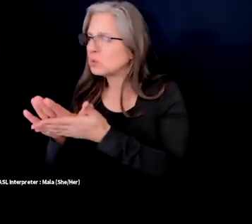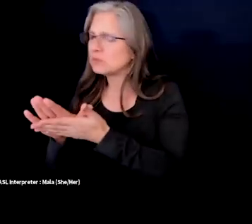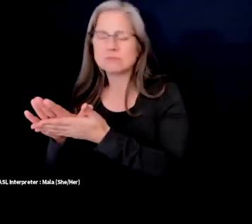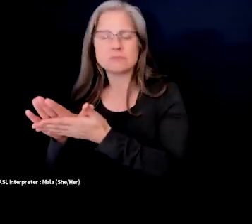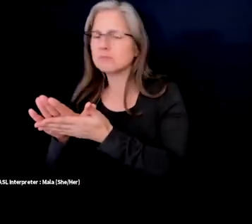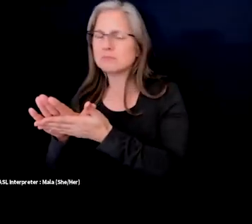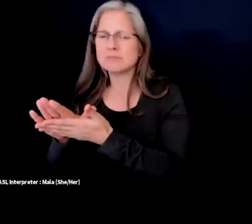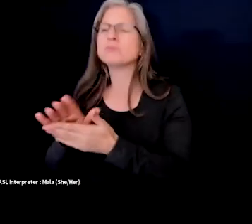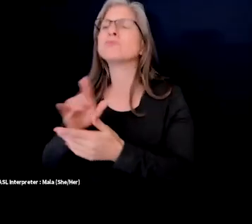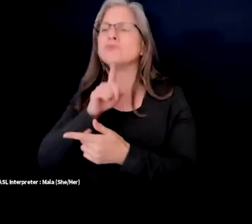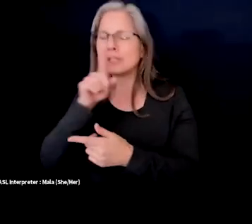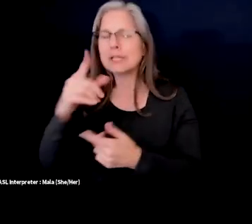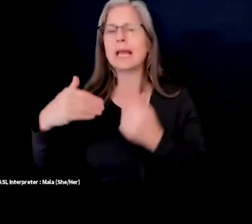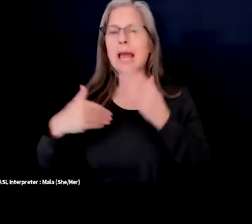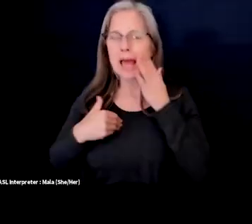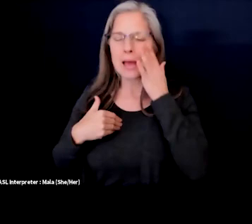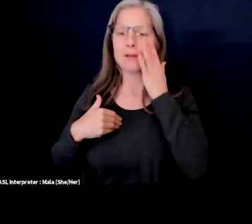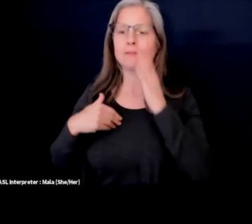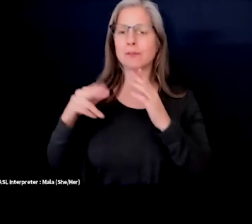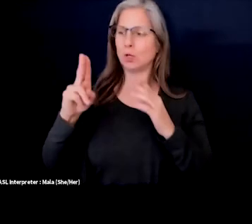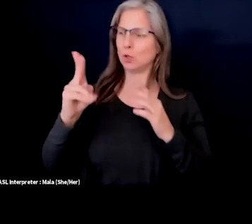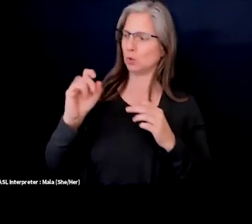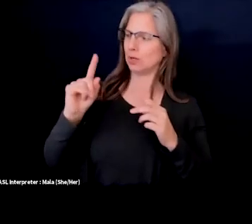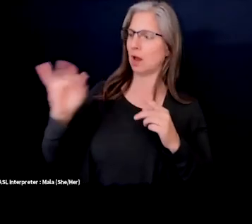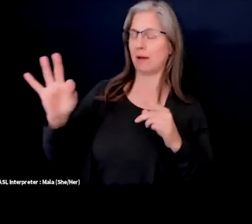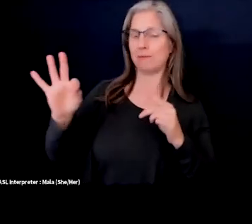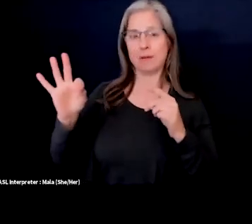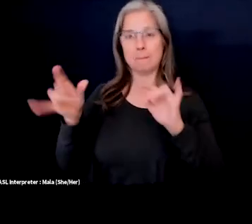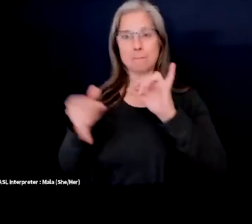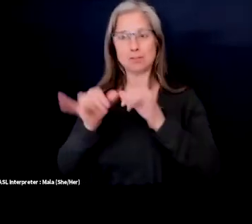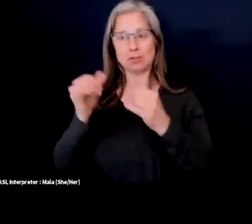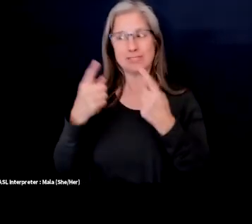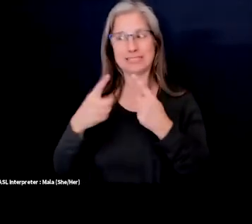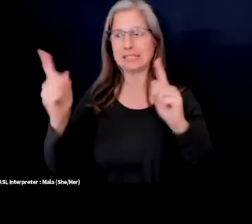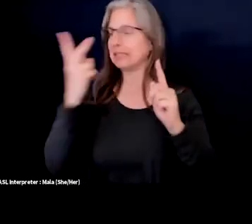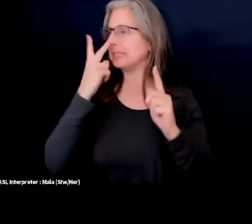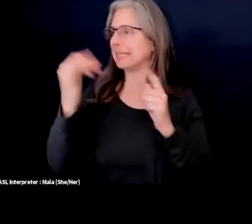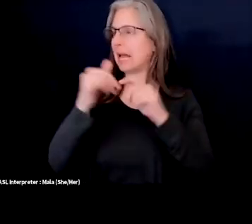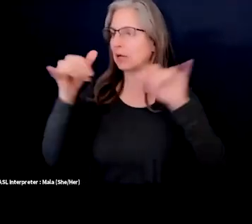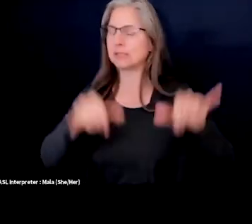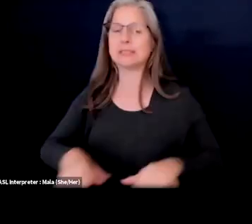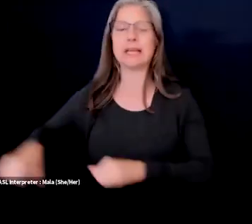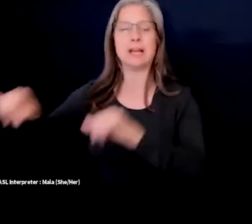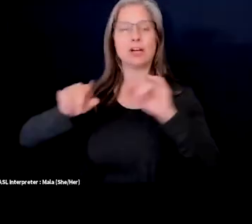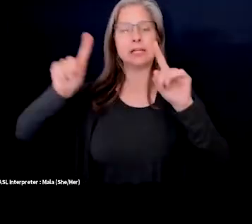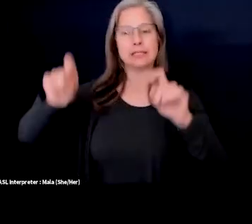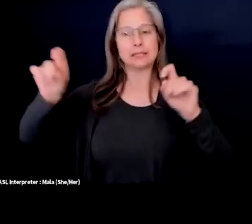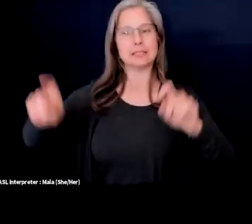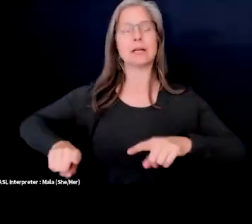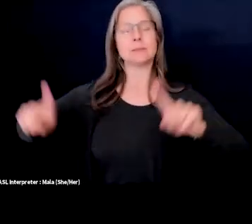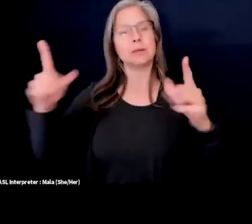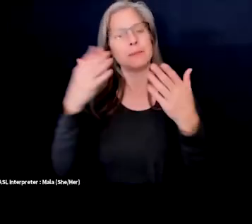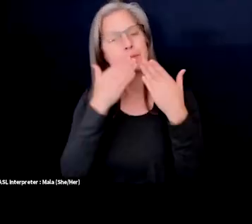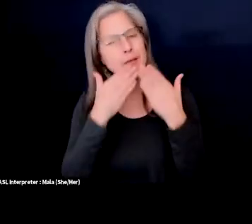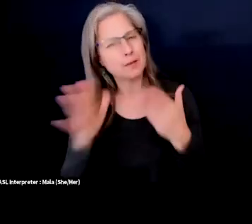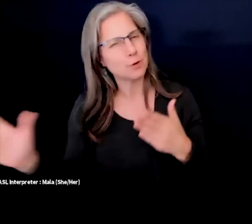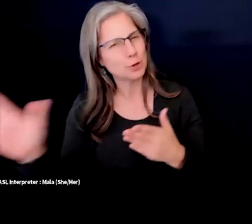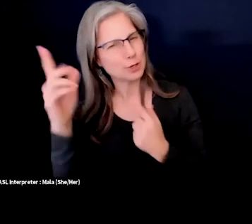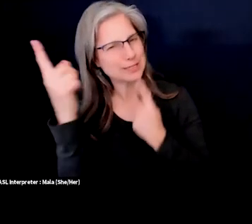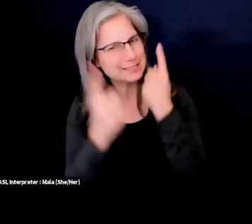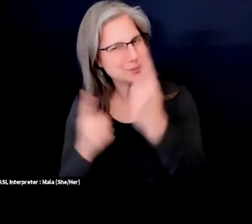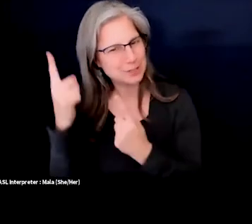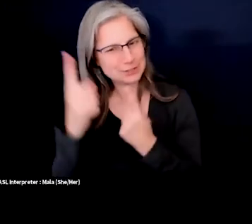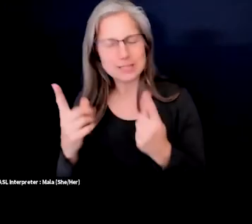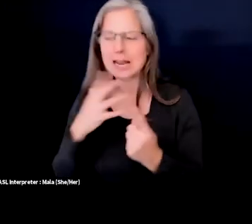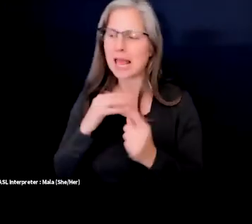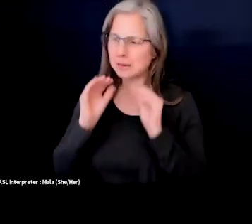that you really do have a unit of measure of success and see how the standardized testing comes out. Thank you for your consideration, and